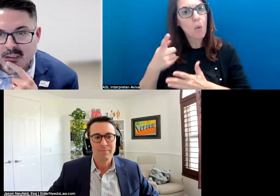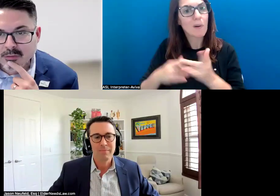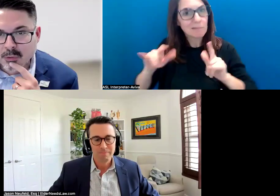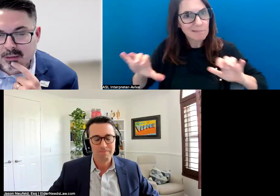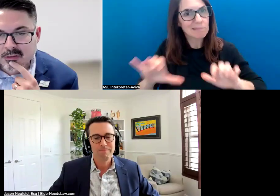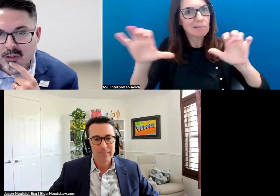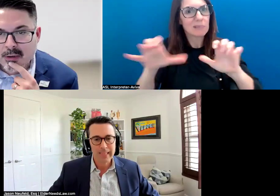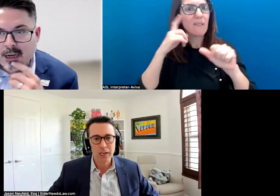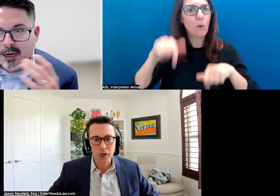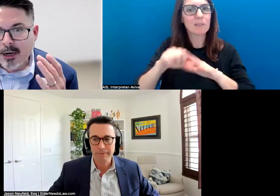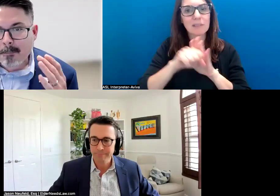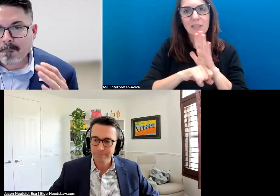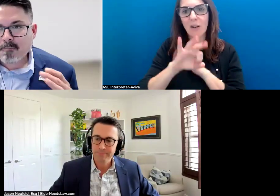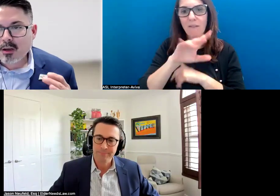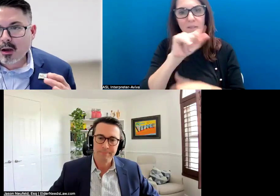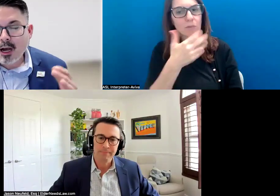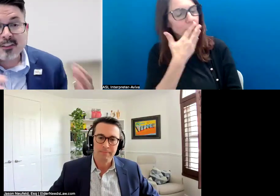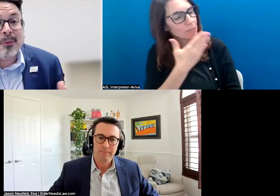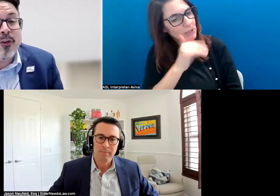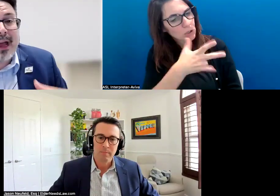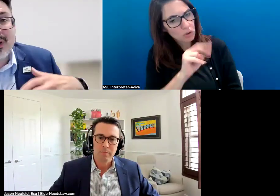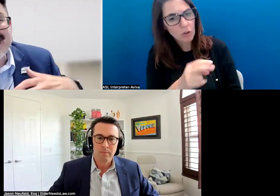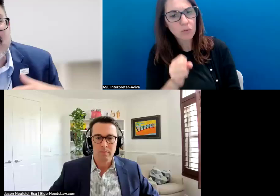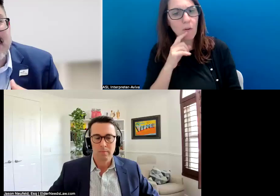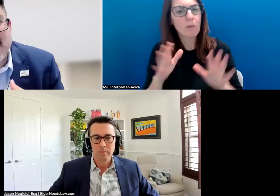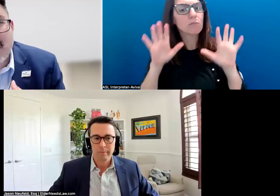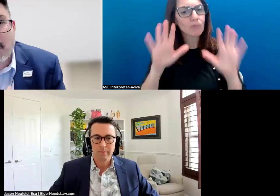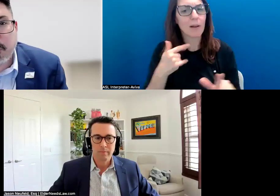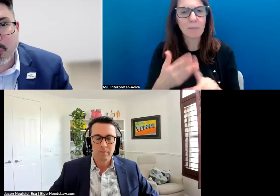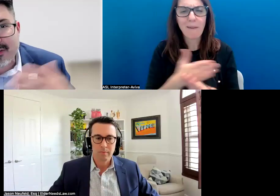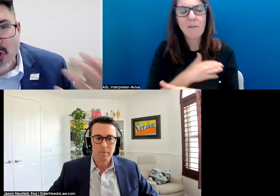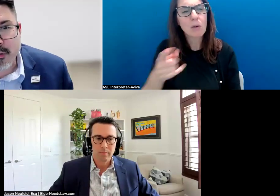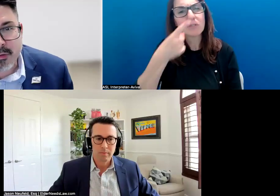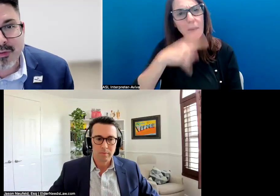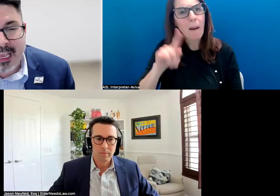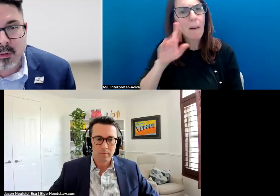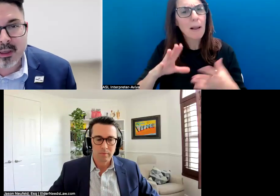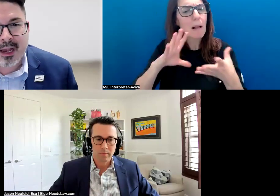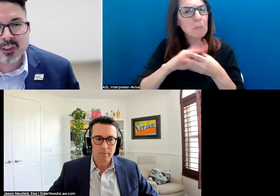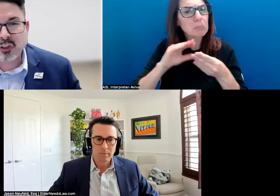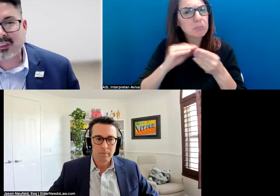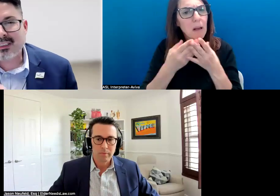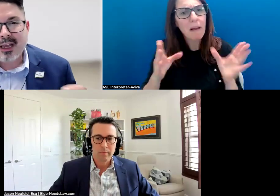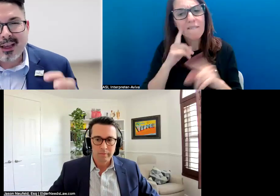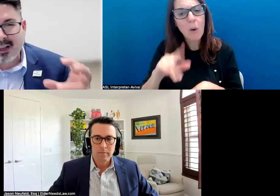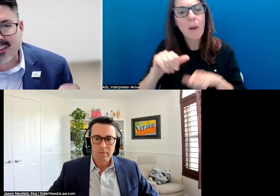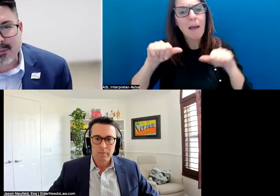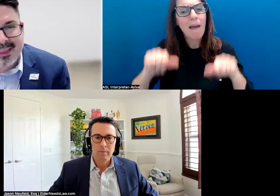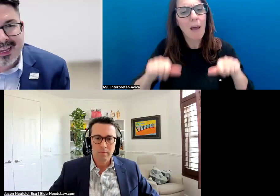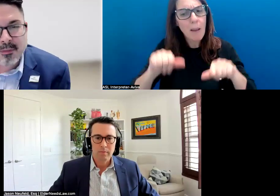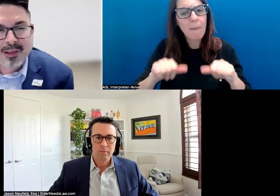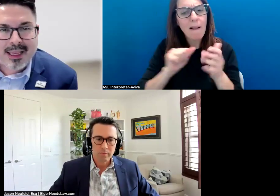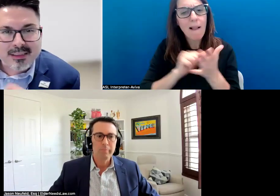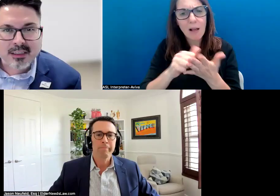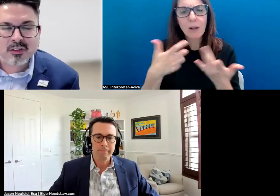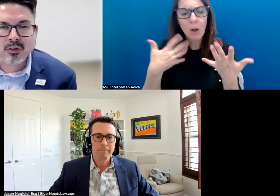for the state of Florida. So Thank you, John. awesome. Before that, I want to kind of just give a brief overview of ABLE accounts because you'll see how some of